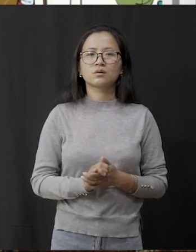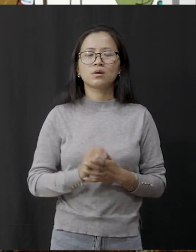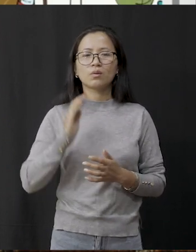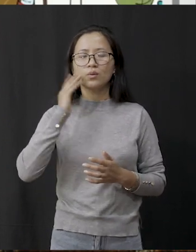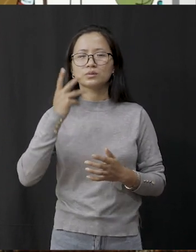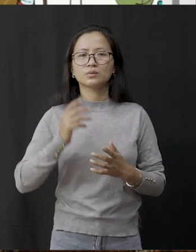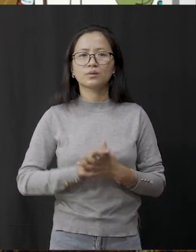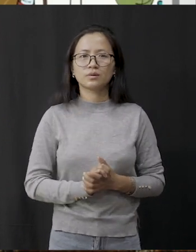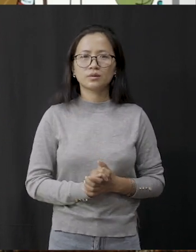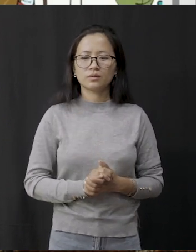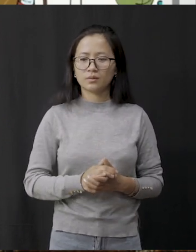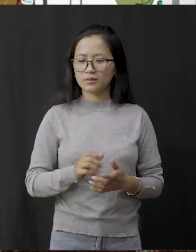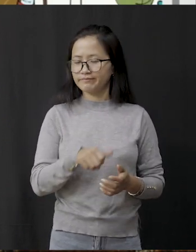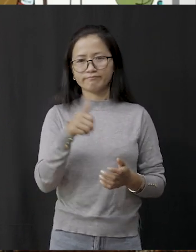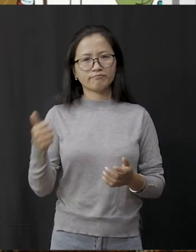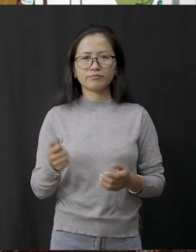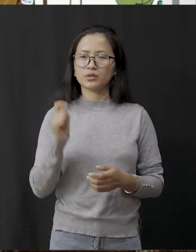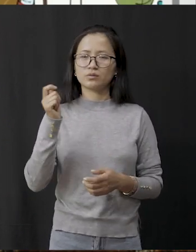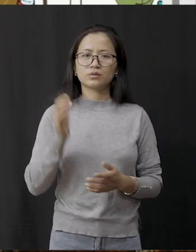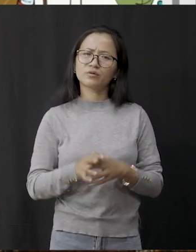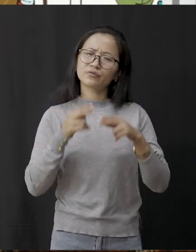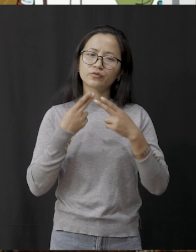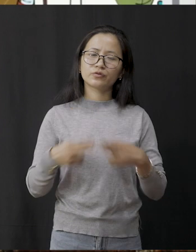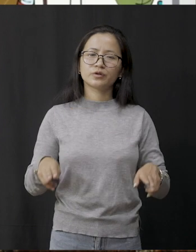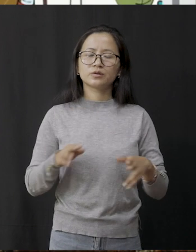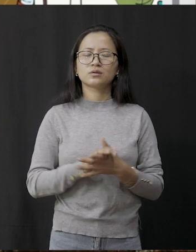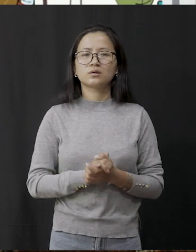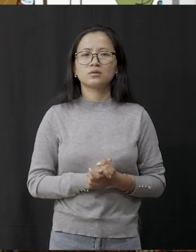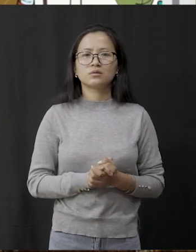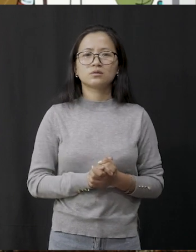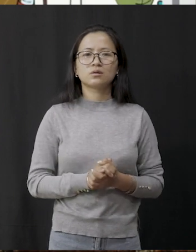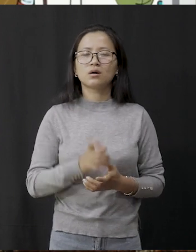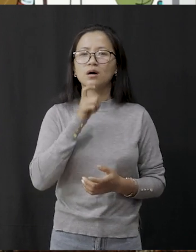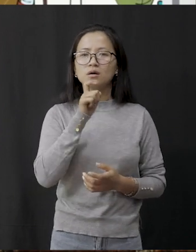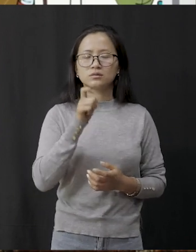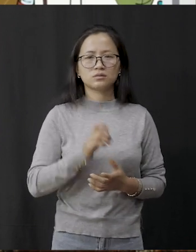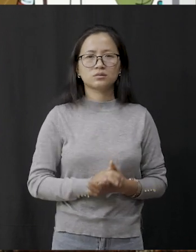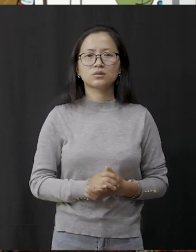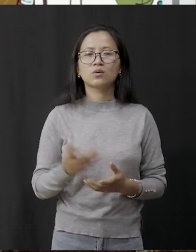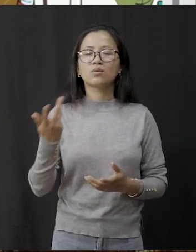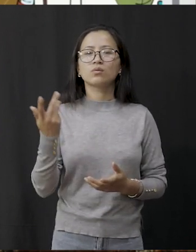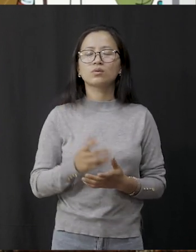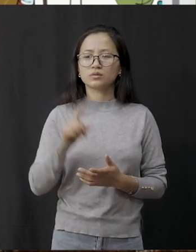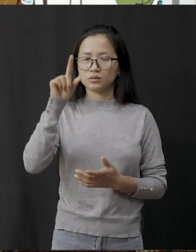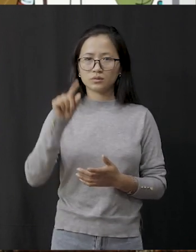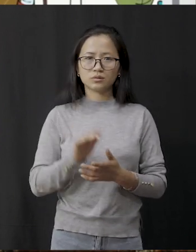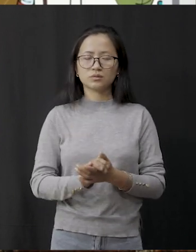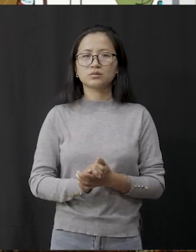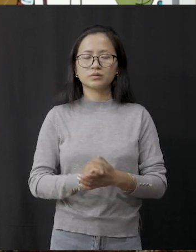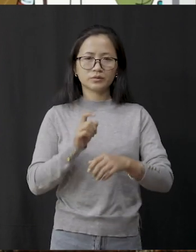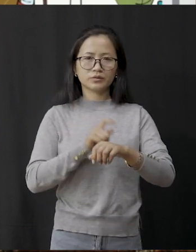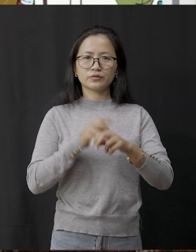when we don't have any works, we are free. So I want to ask you, what do you do in your leisure